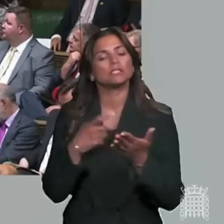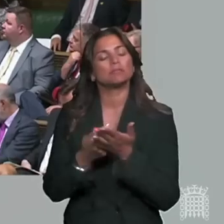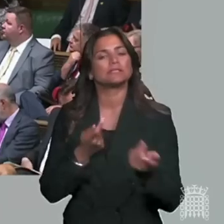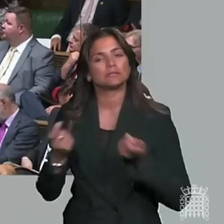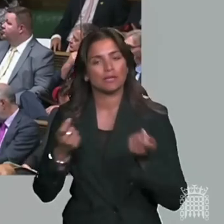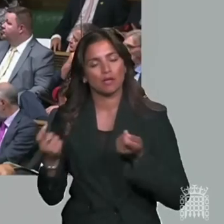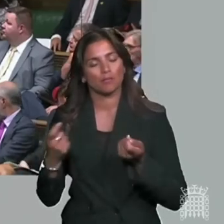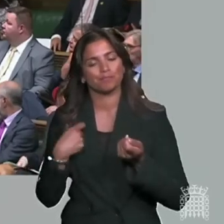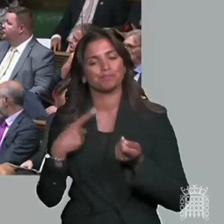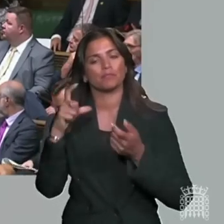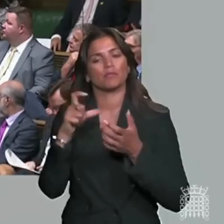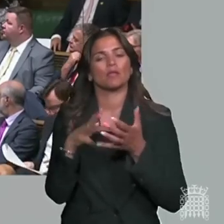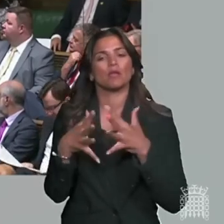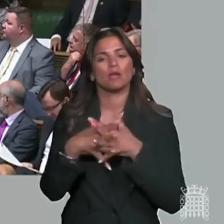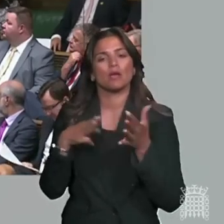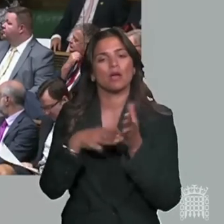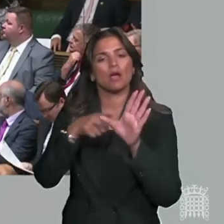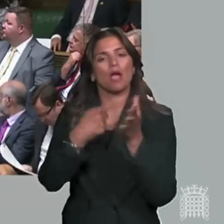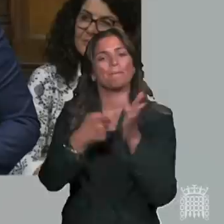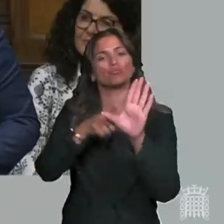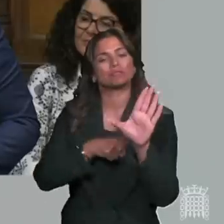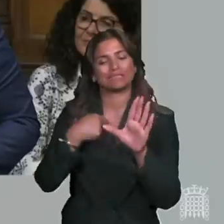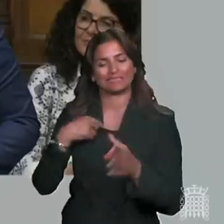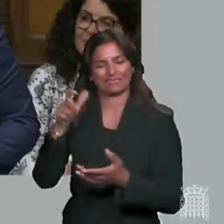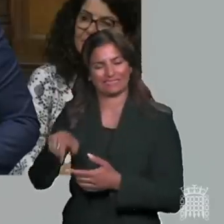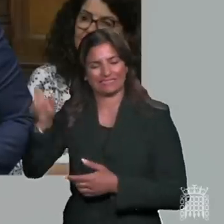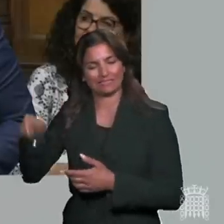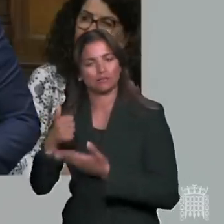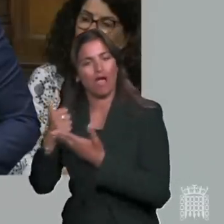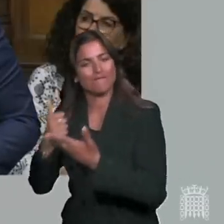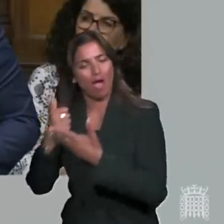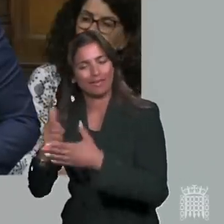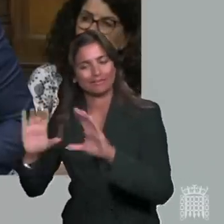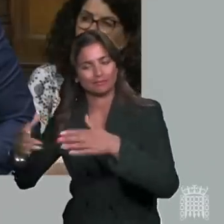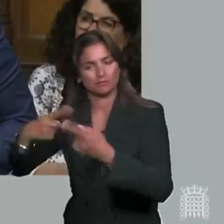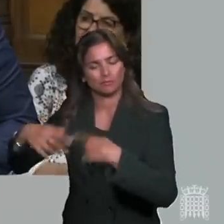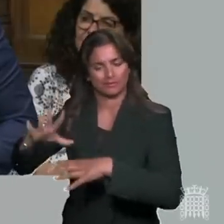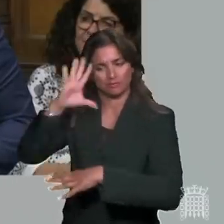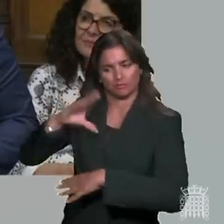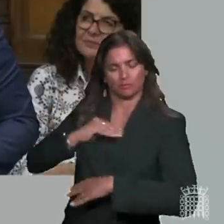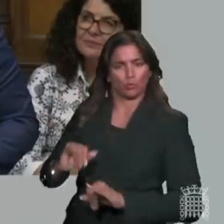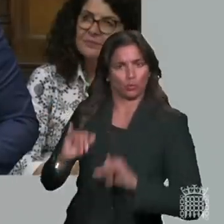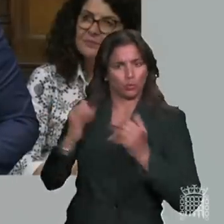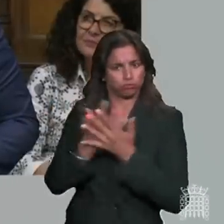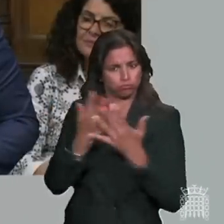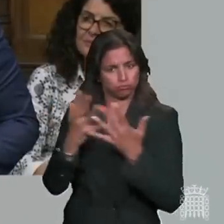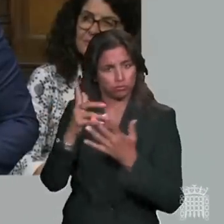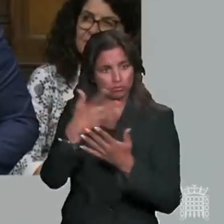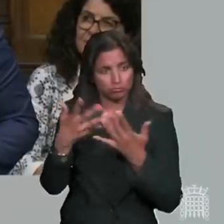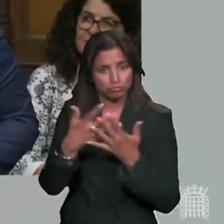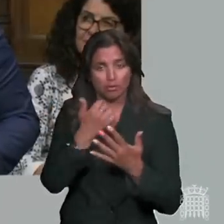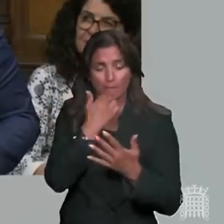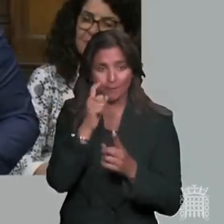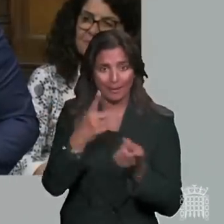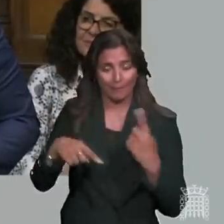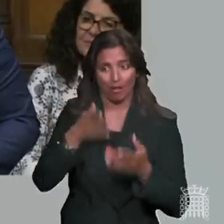me of soaring numbers of people coming to them struggling with housing affordability. And last year, the monthly cost of a new mortgage rose by